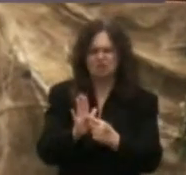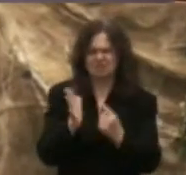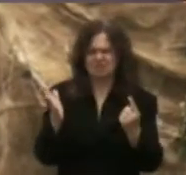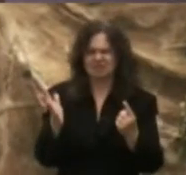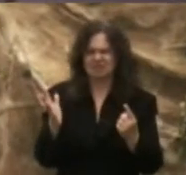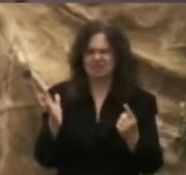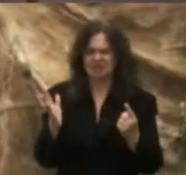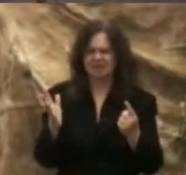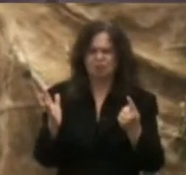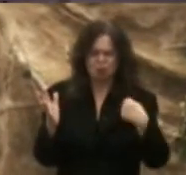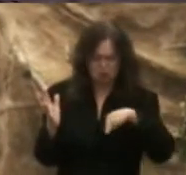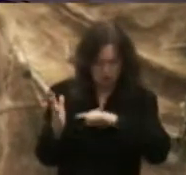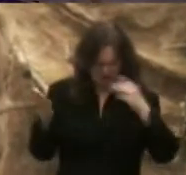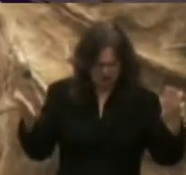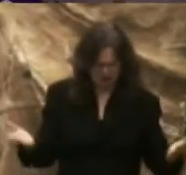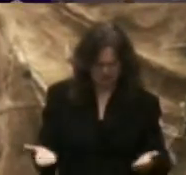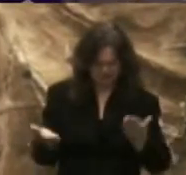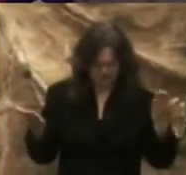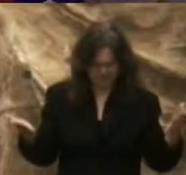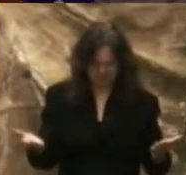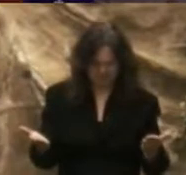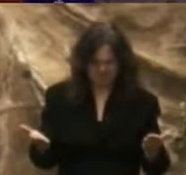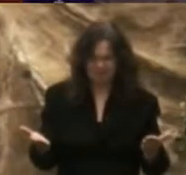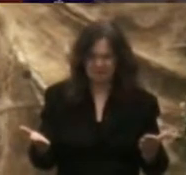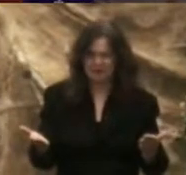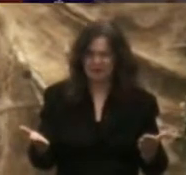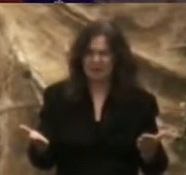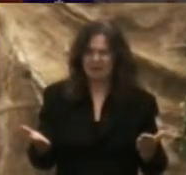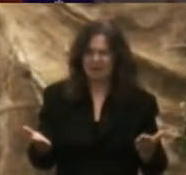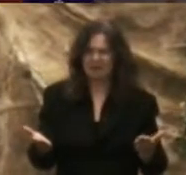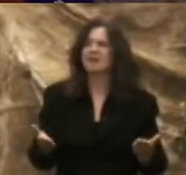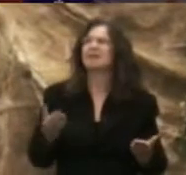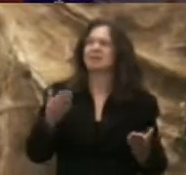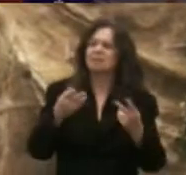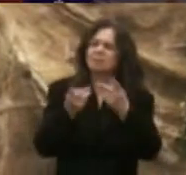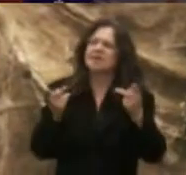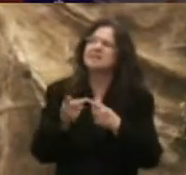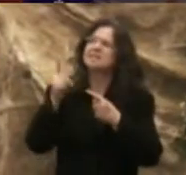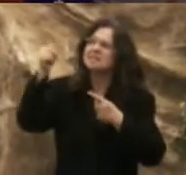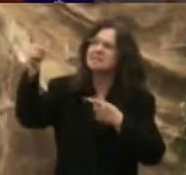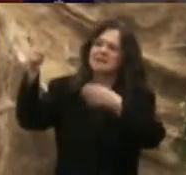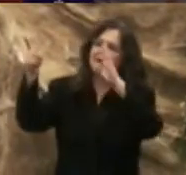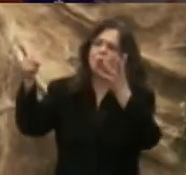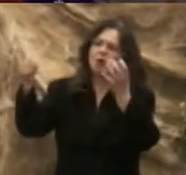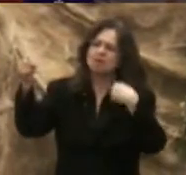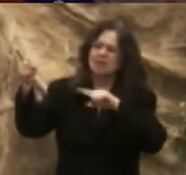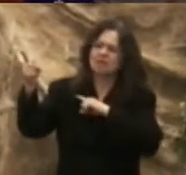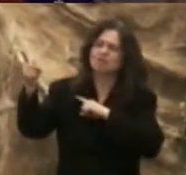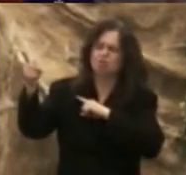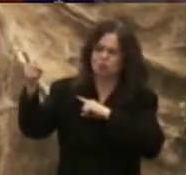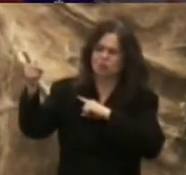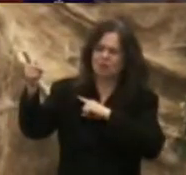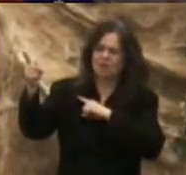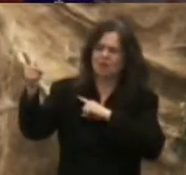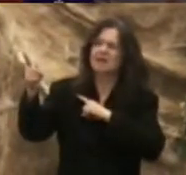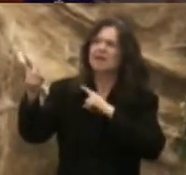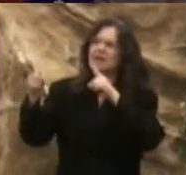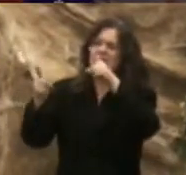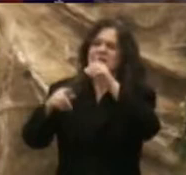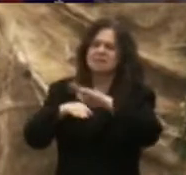between where we are and where God would like us to be. They are calls to action.